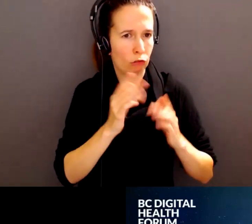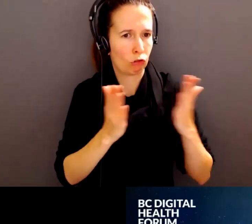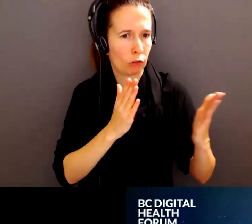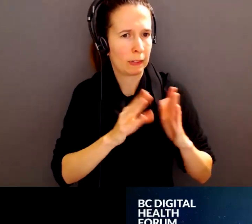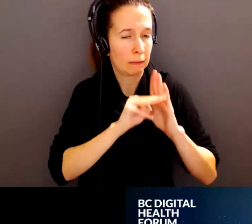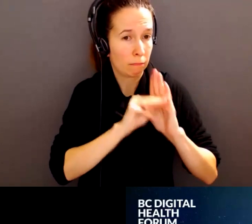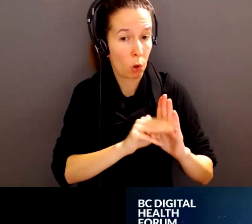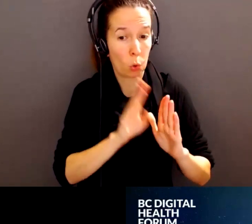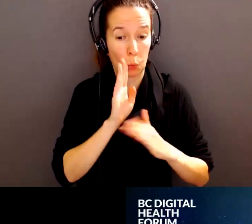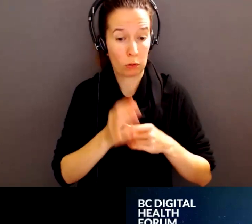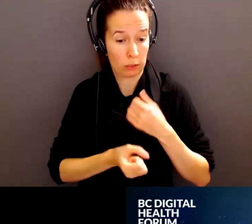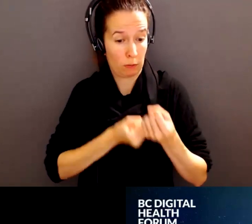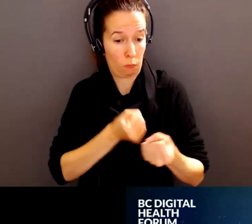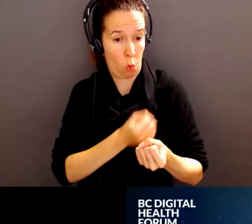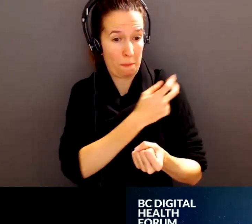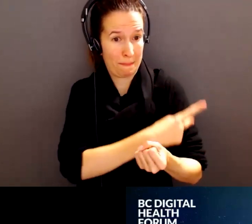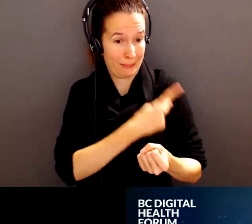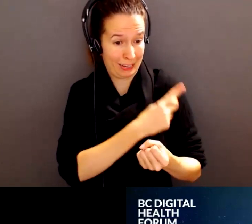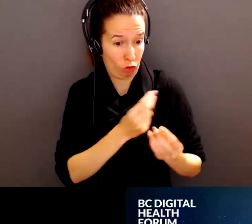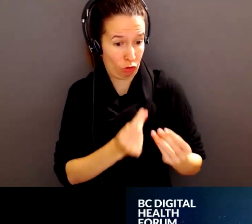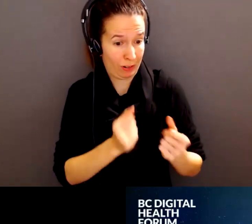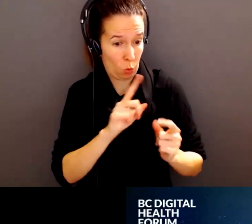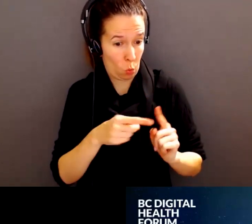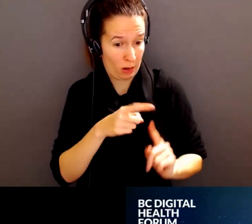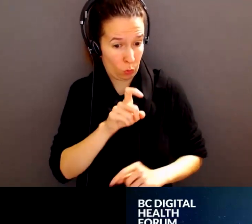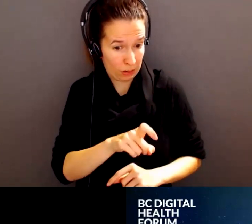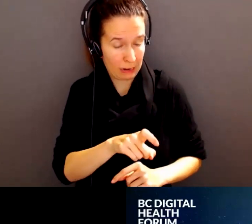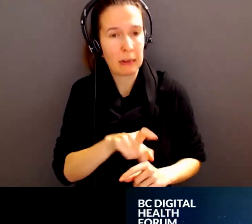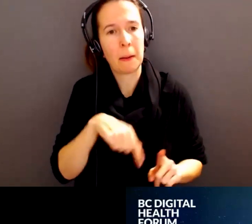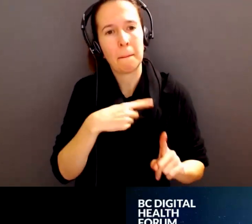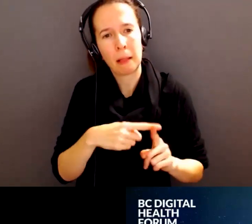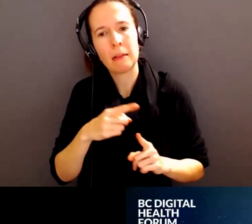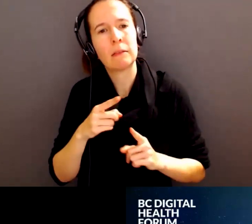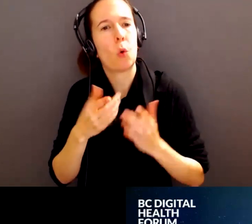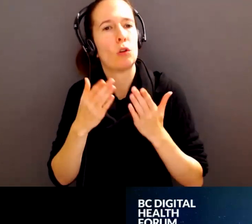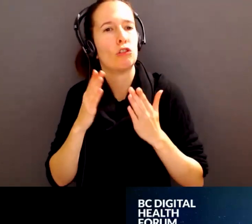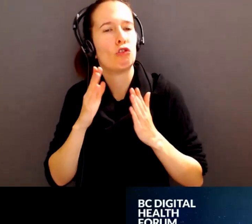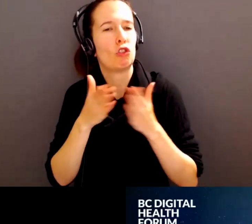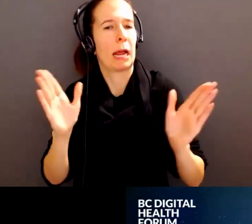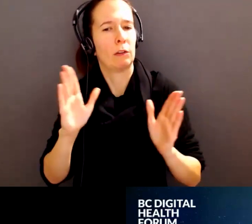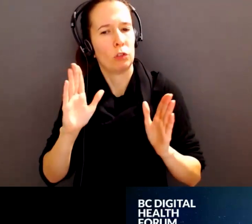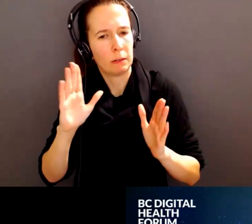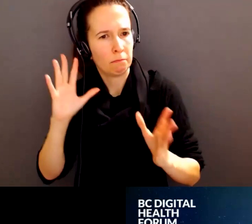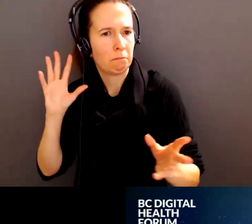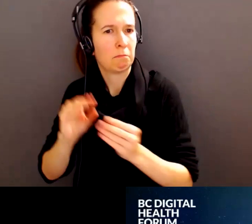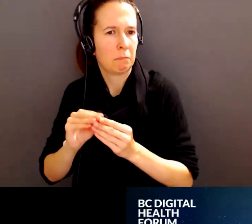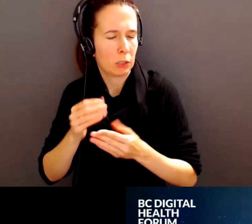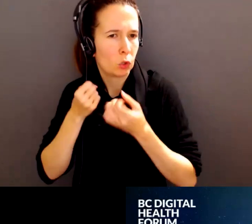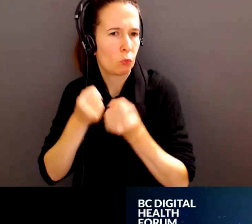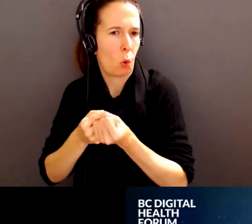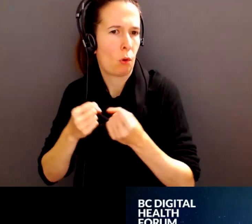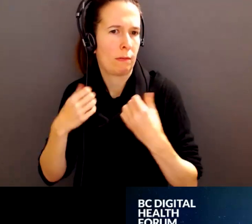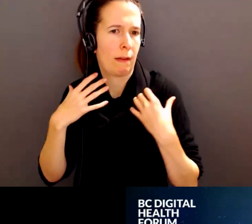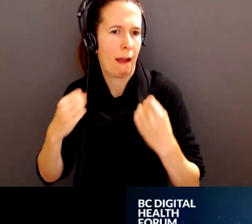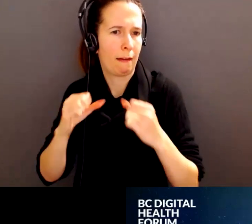patients not only in the moment, but also the health system downstream. So a great example of these innovations. We do have a couple of